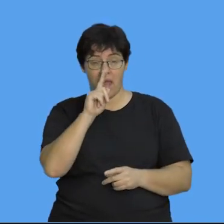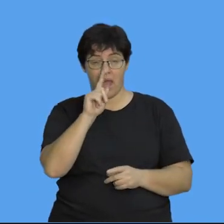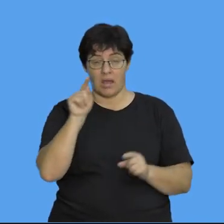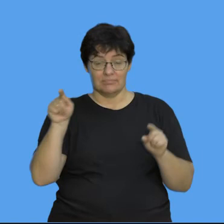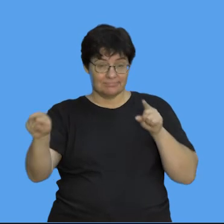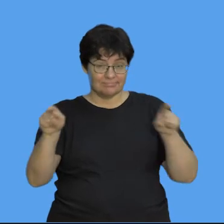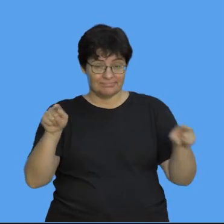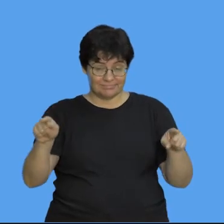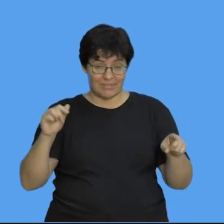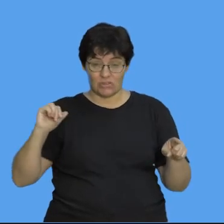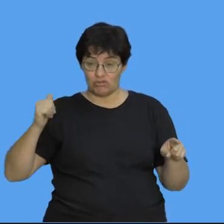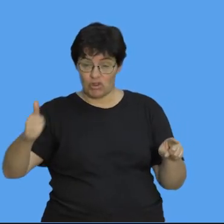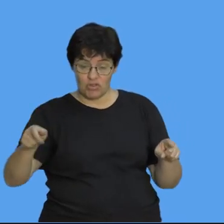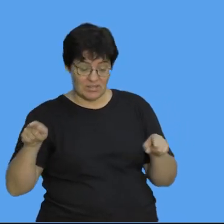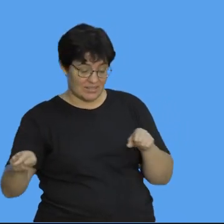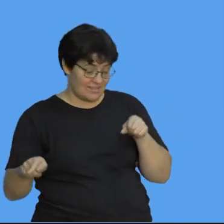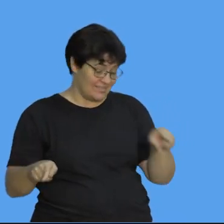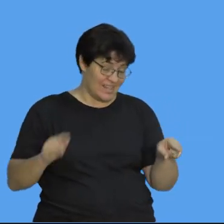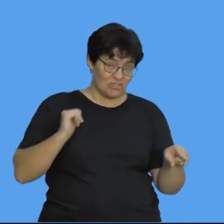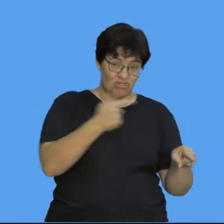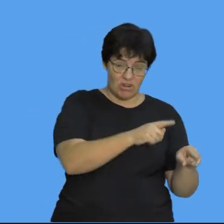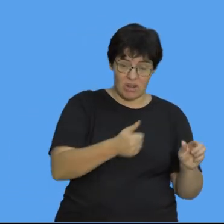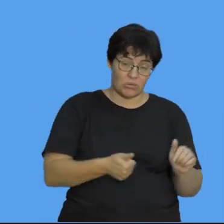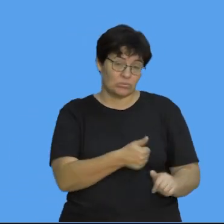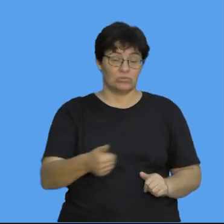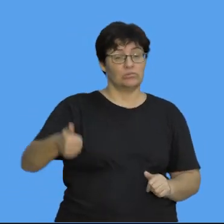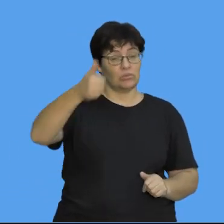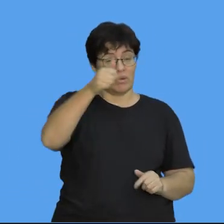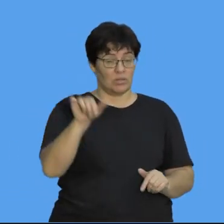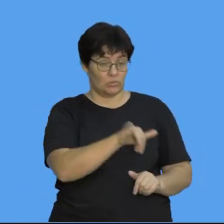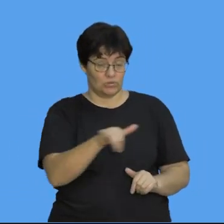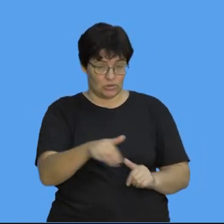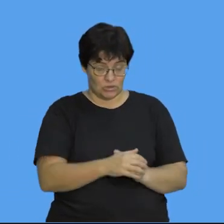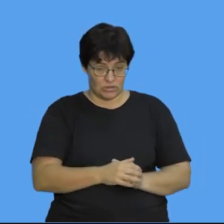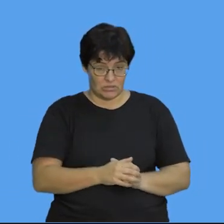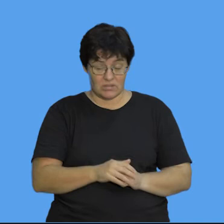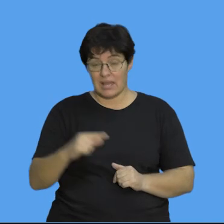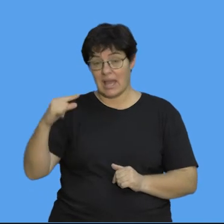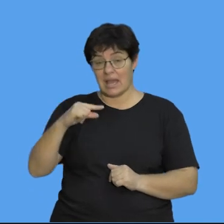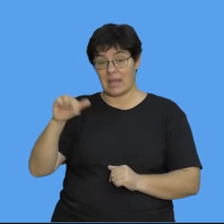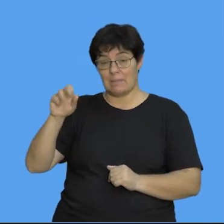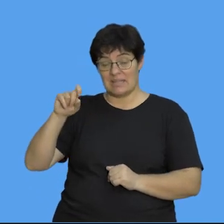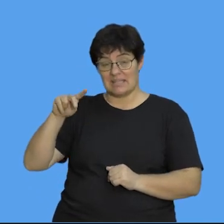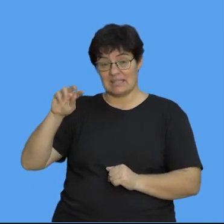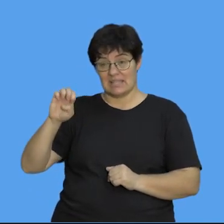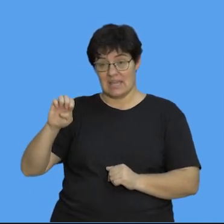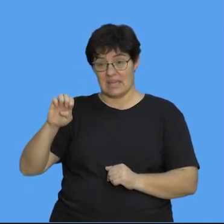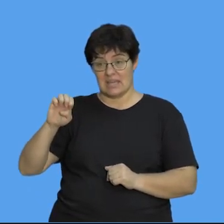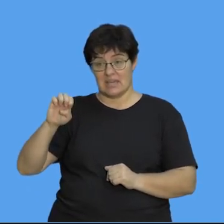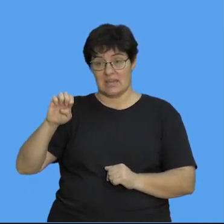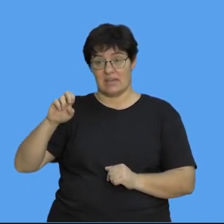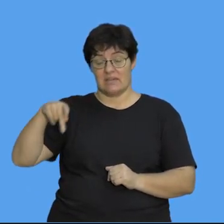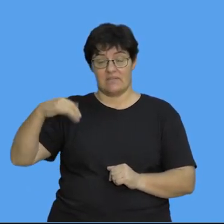had 2 generations. Okay, what was my chances are? Gametophyte